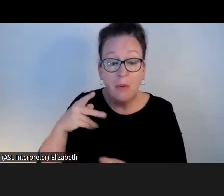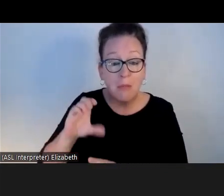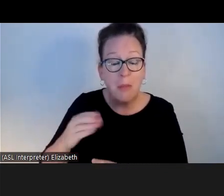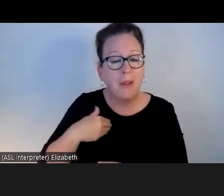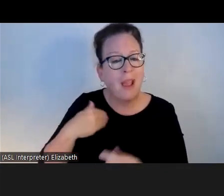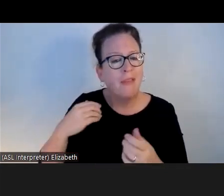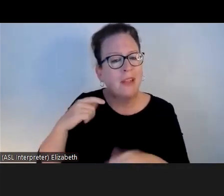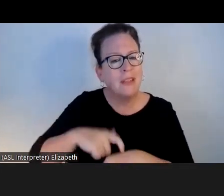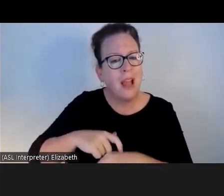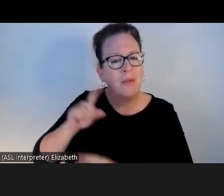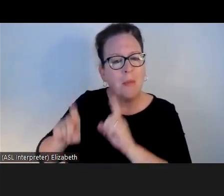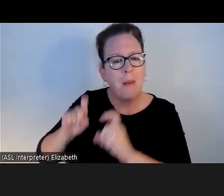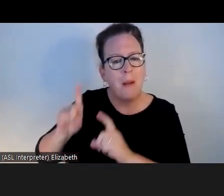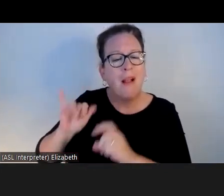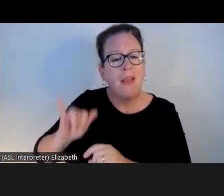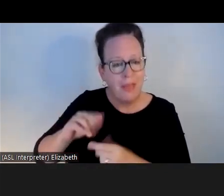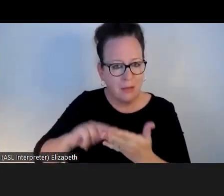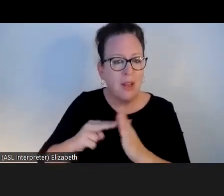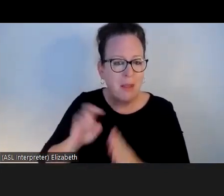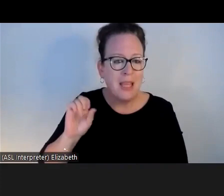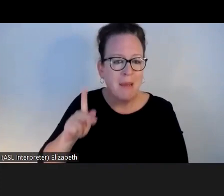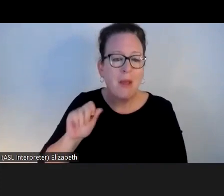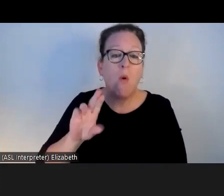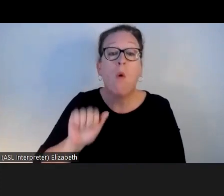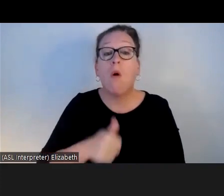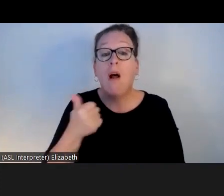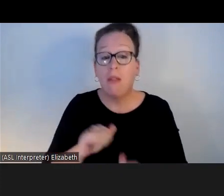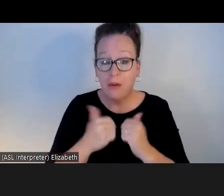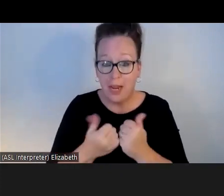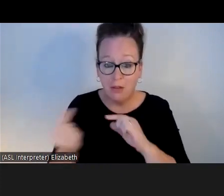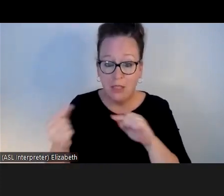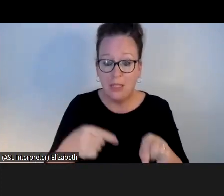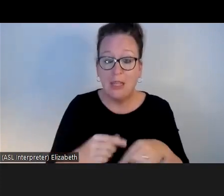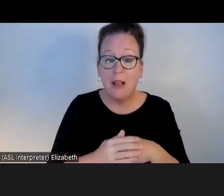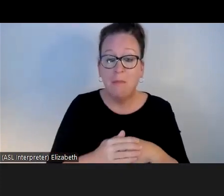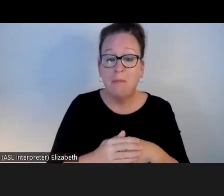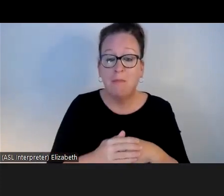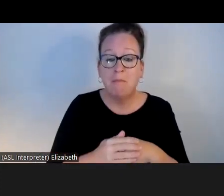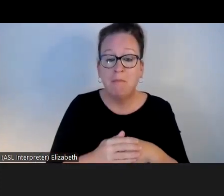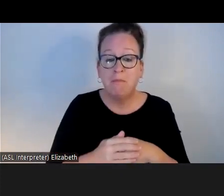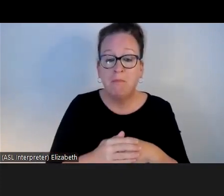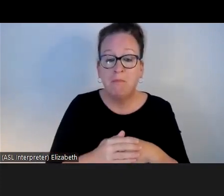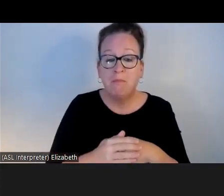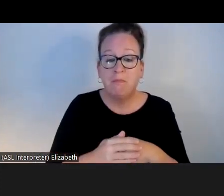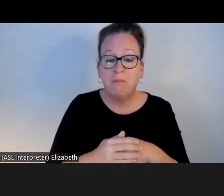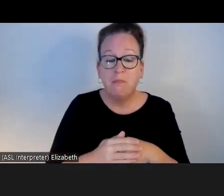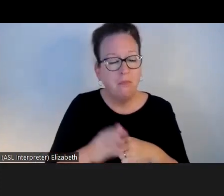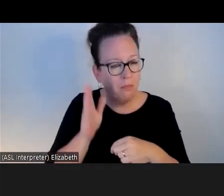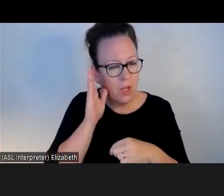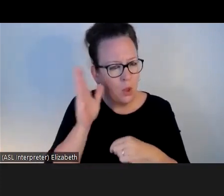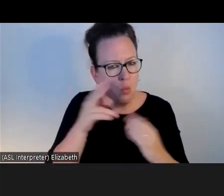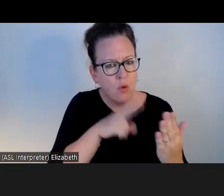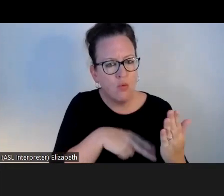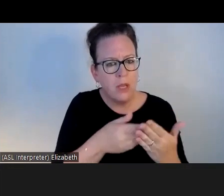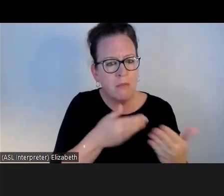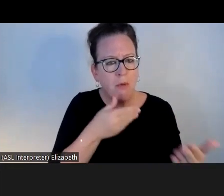by DEP or any other agency to come and report on their strategy, which you will be able to read,